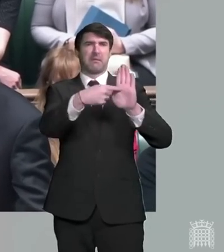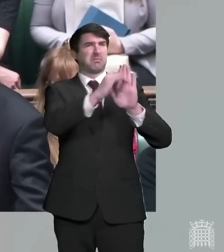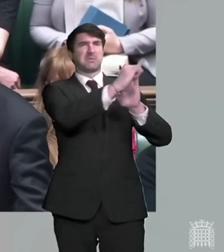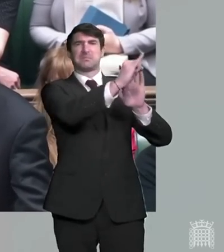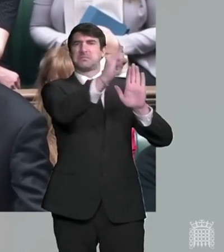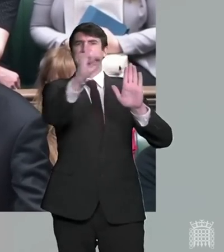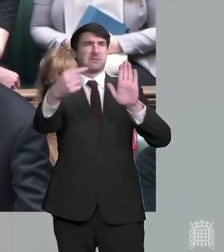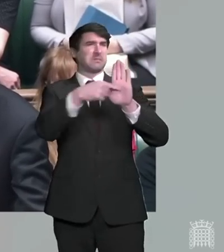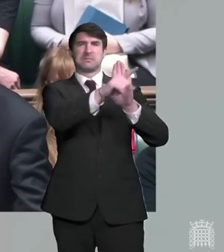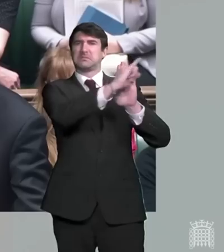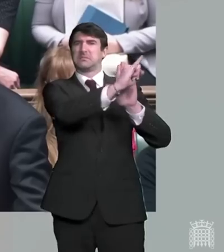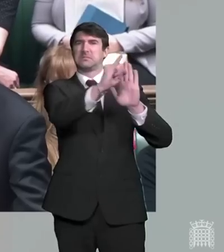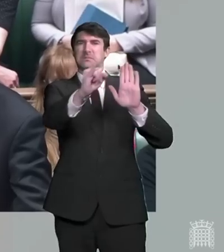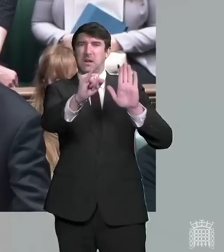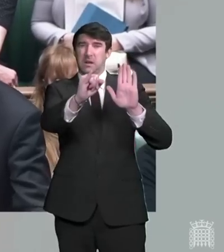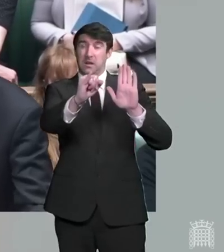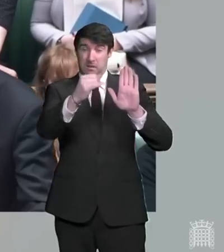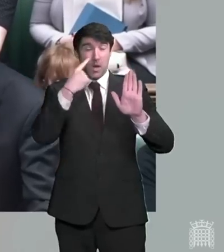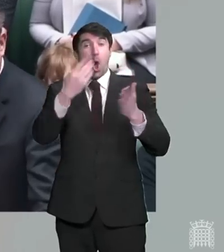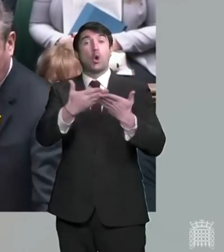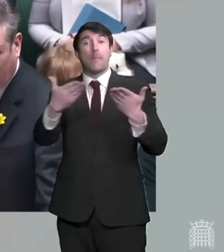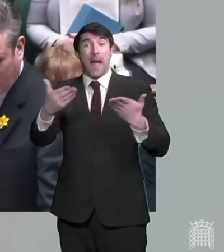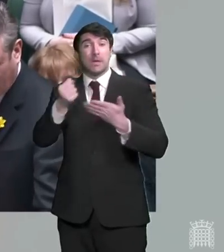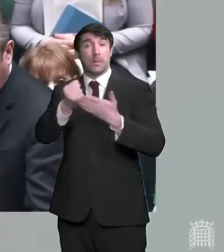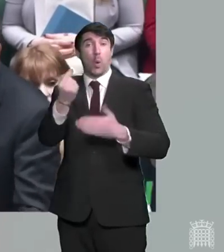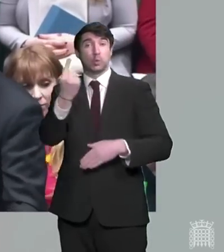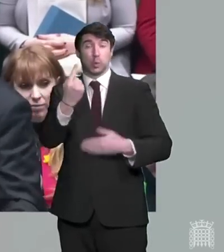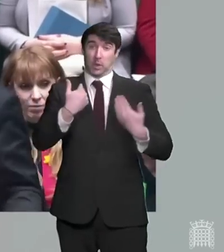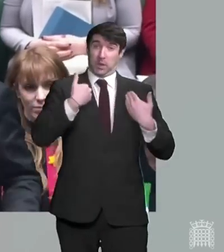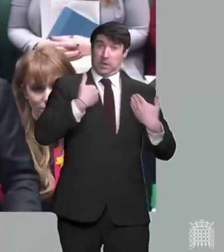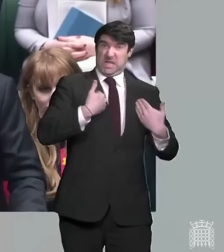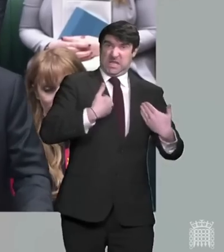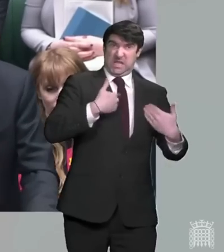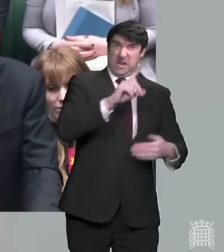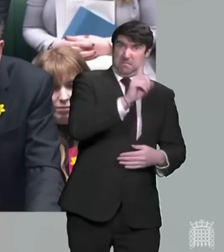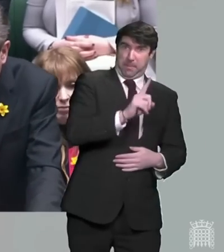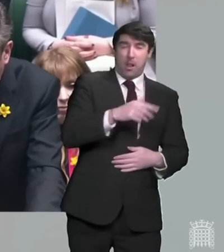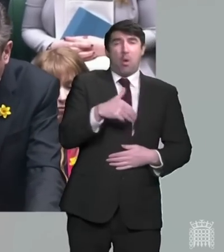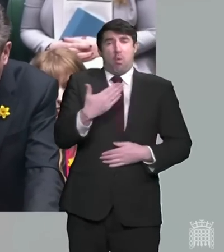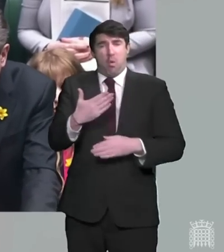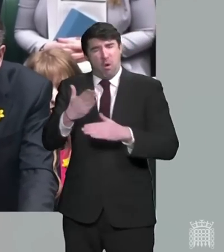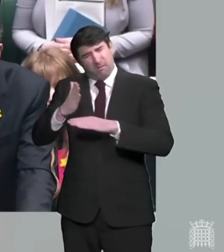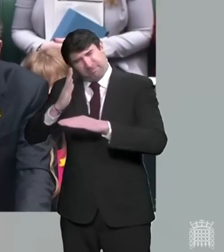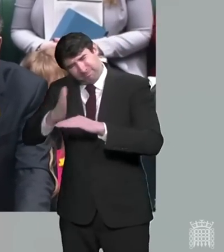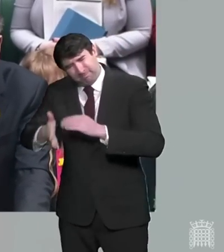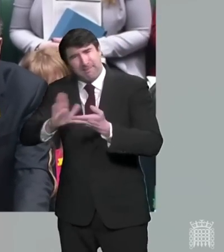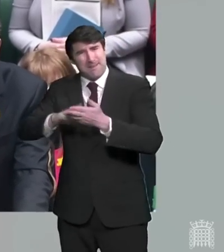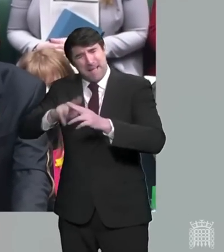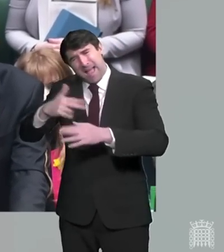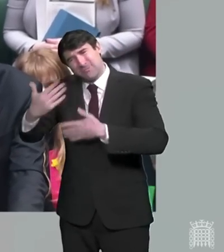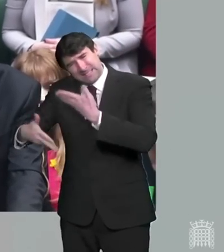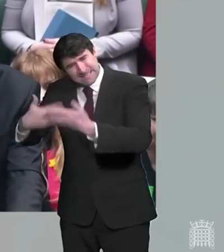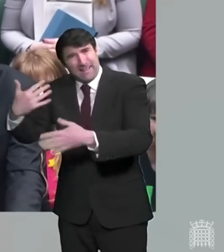tax avoiders over hard-working parents. Mr. Speaker, I don't want to finish this session without asking about the